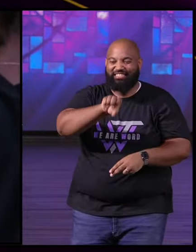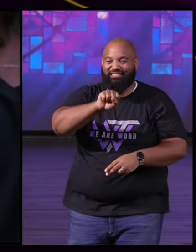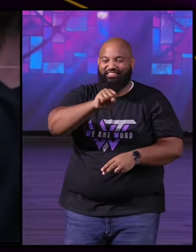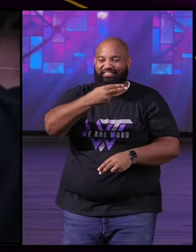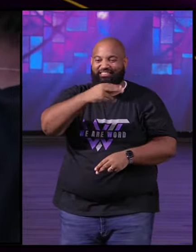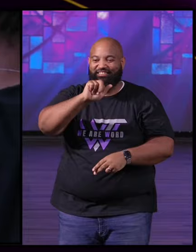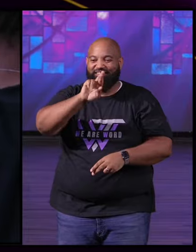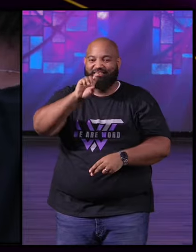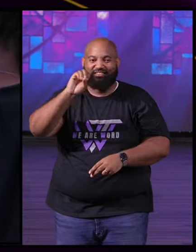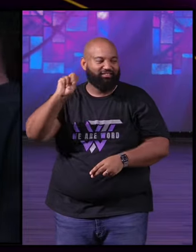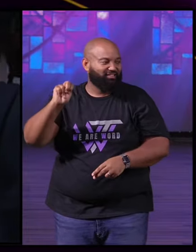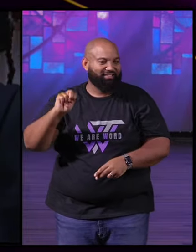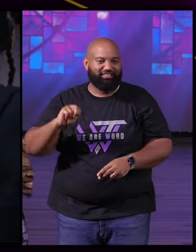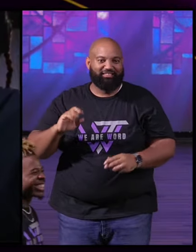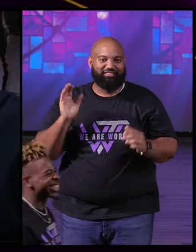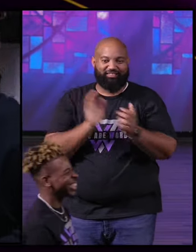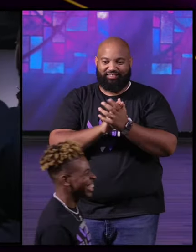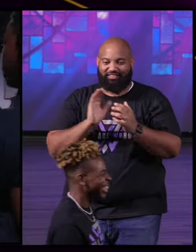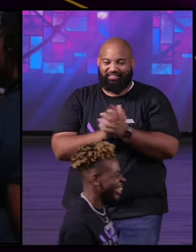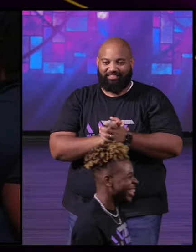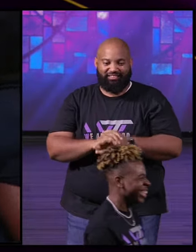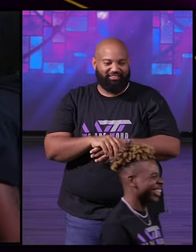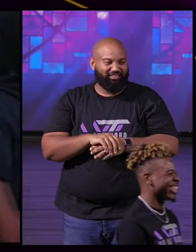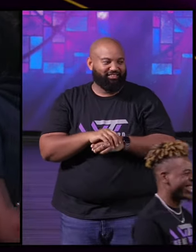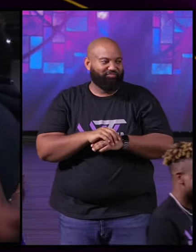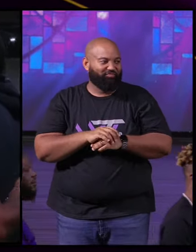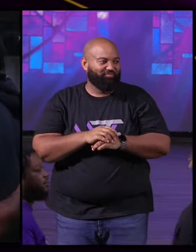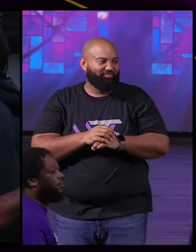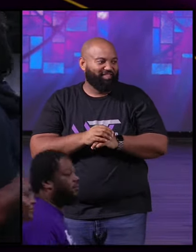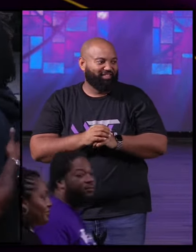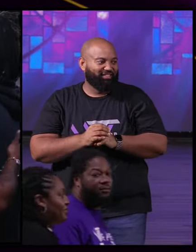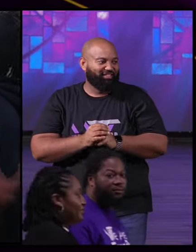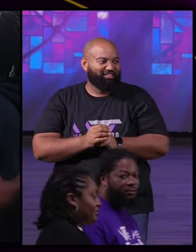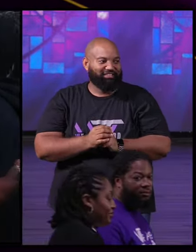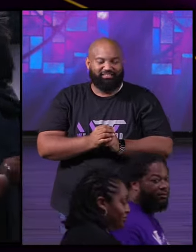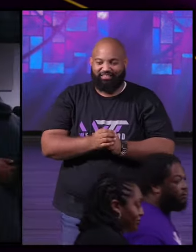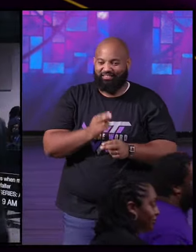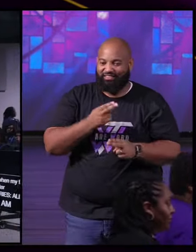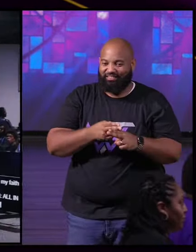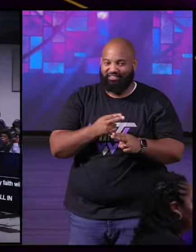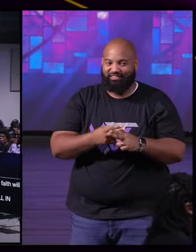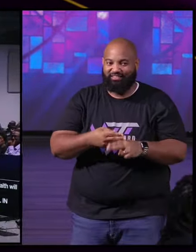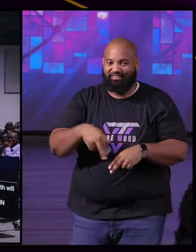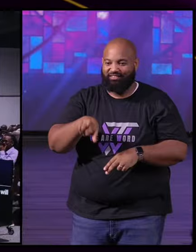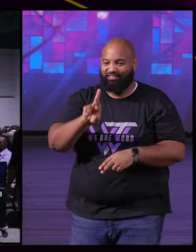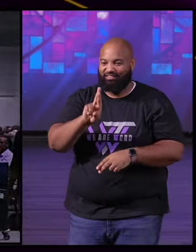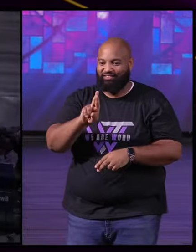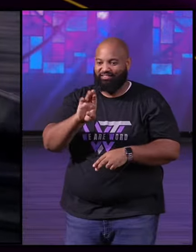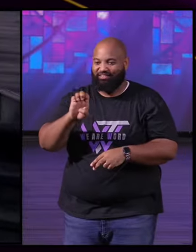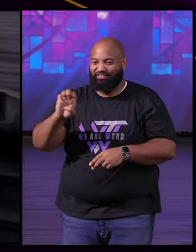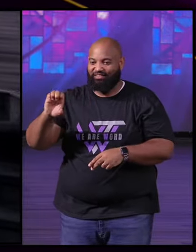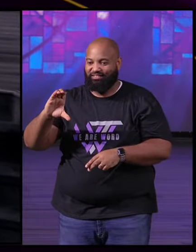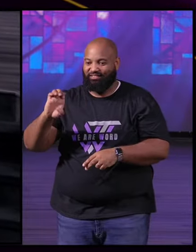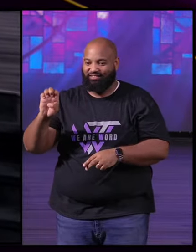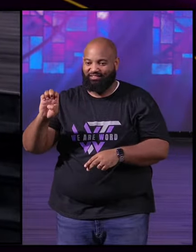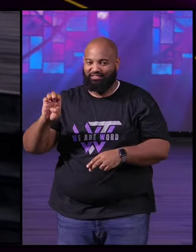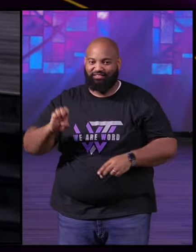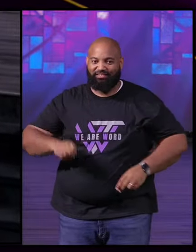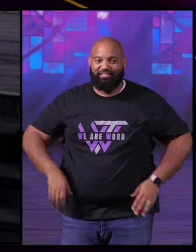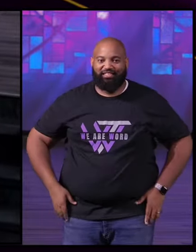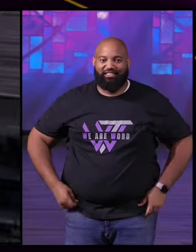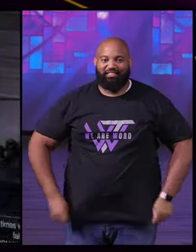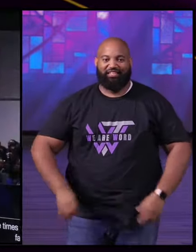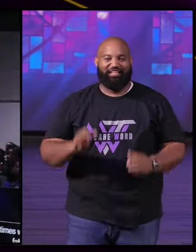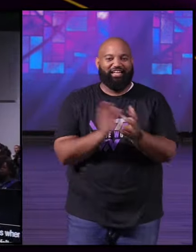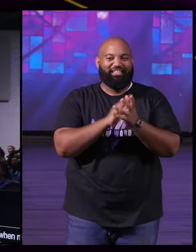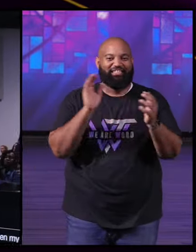y'all. I want you to go ahead and go with Lisa, okay? Great decision. Hey, man, tell me your name. Maurice, come on, look at the camera. I